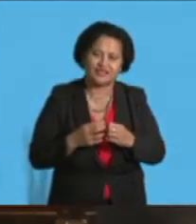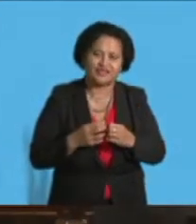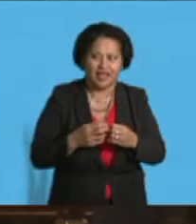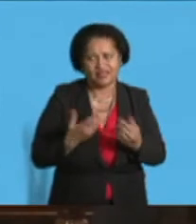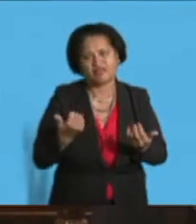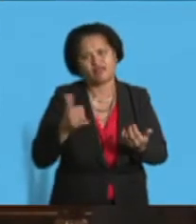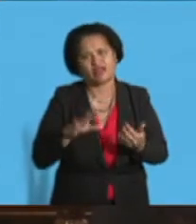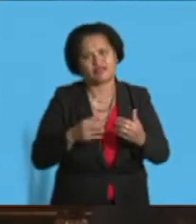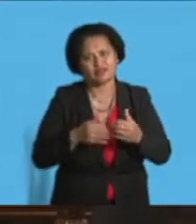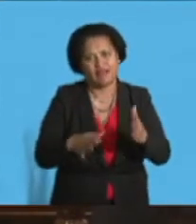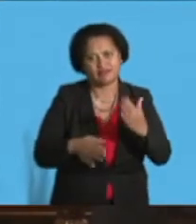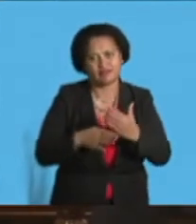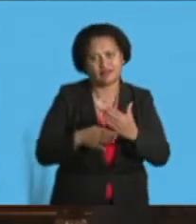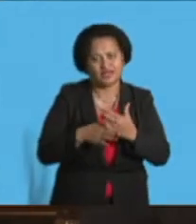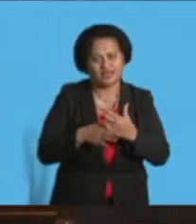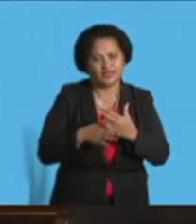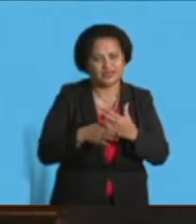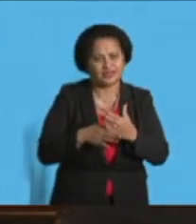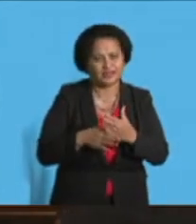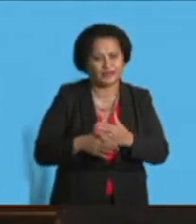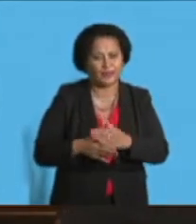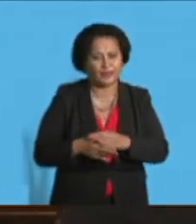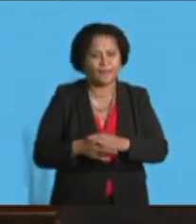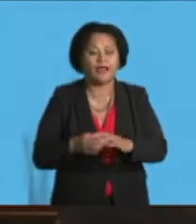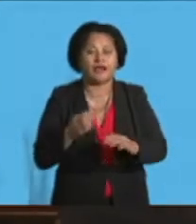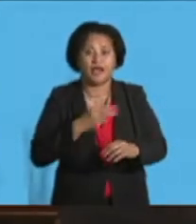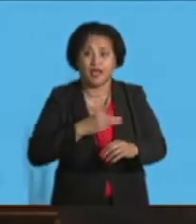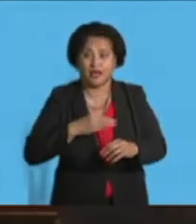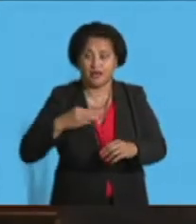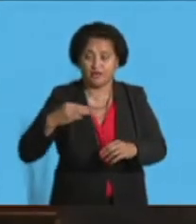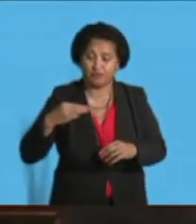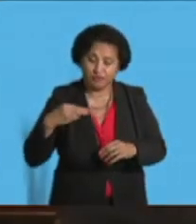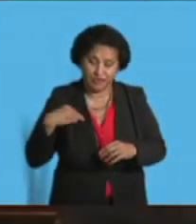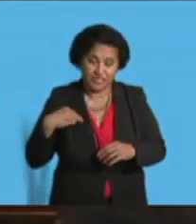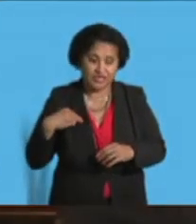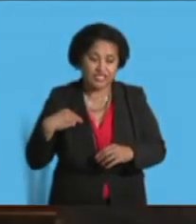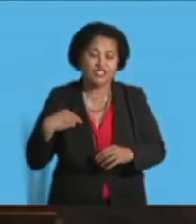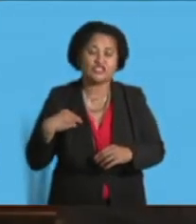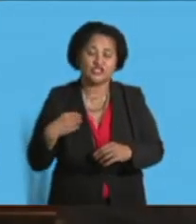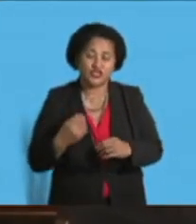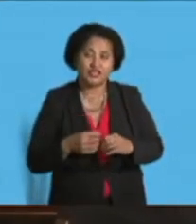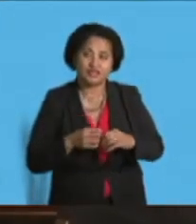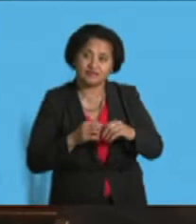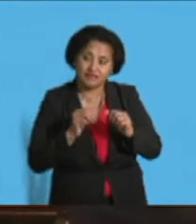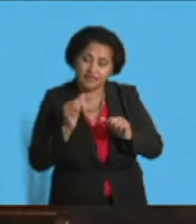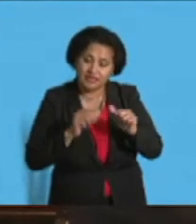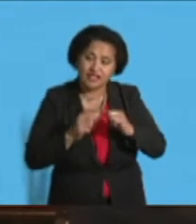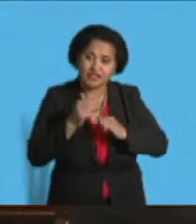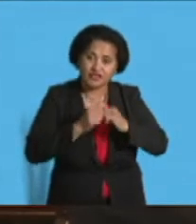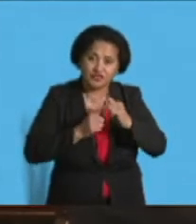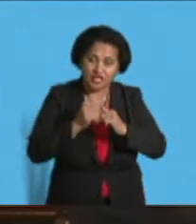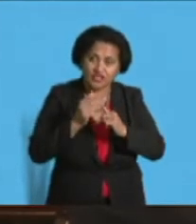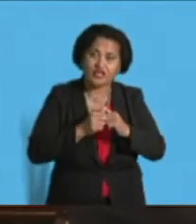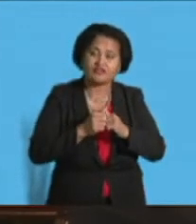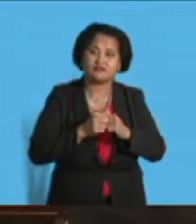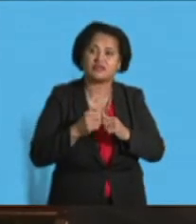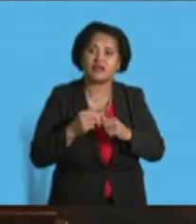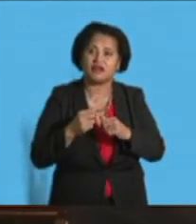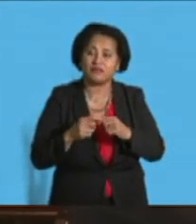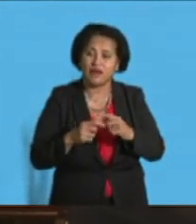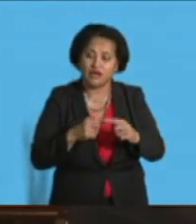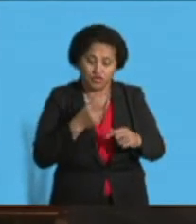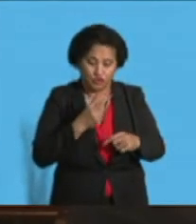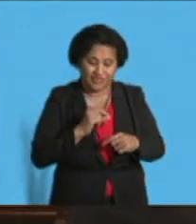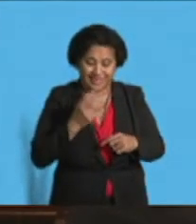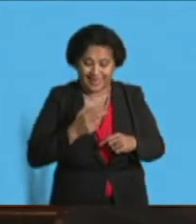begun. Madam Speaker, the Ministry has reassessed its activities structure and service delivery for 2018-19